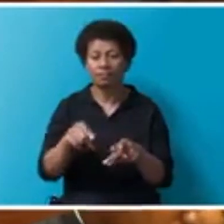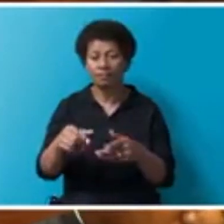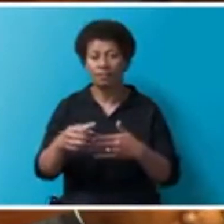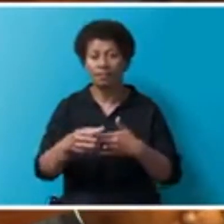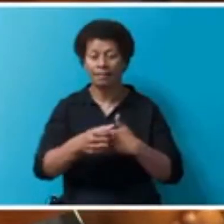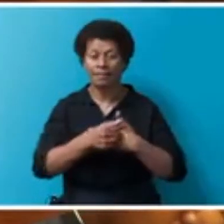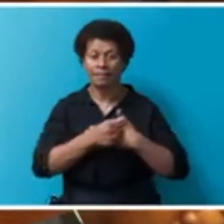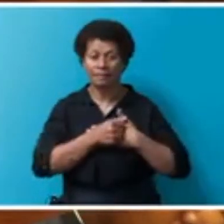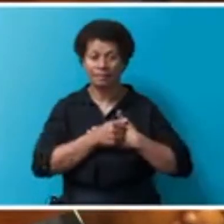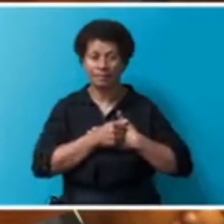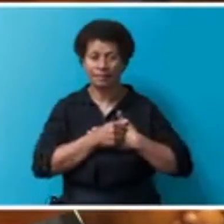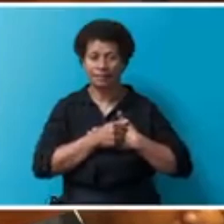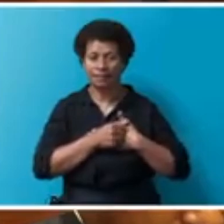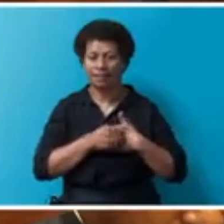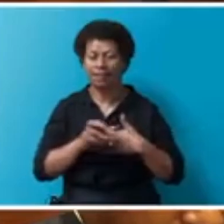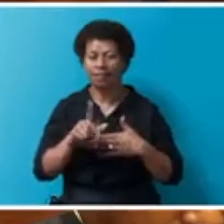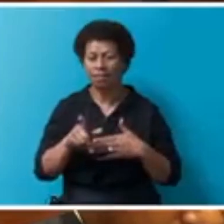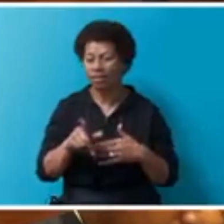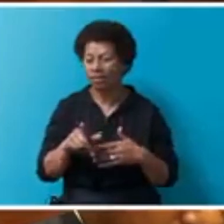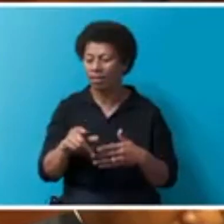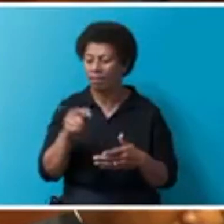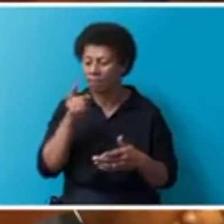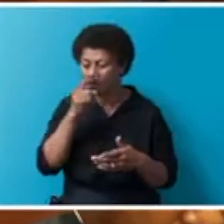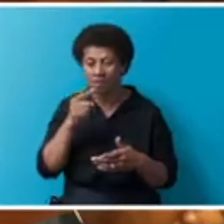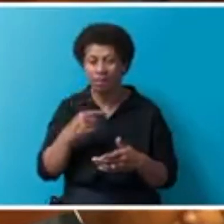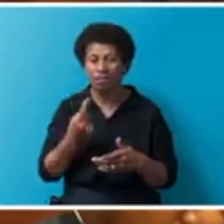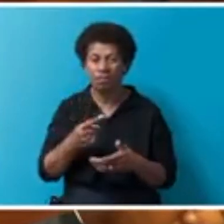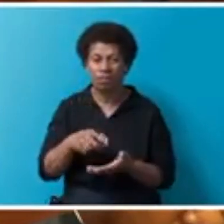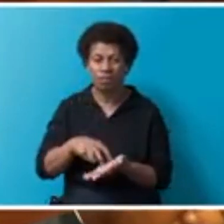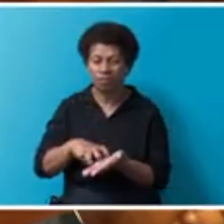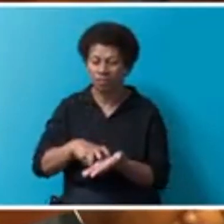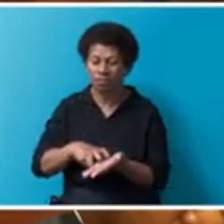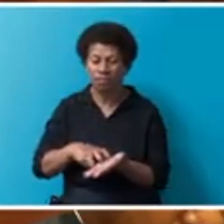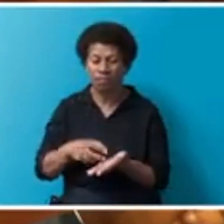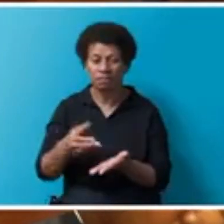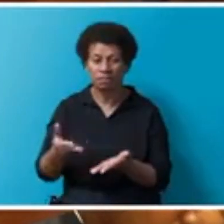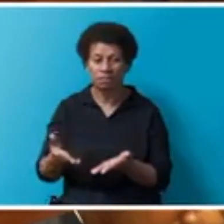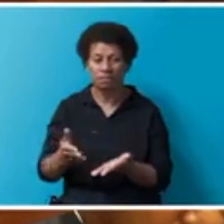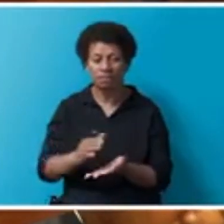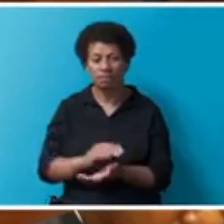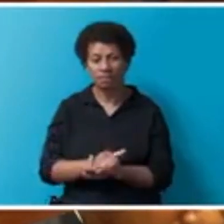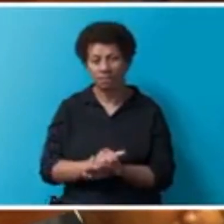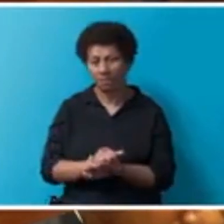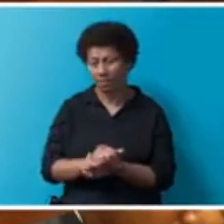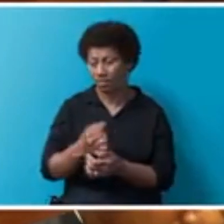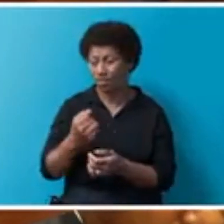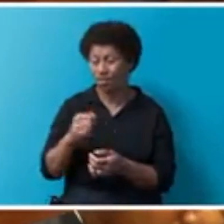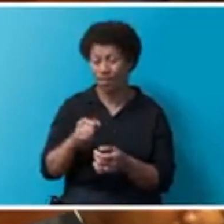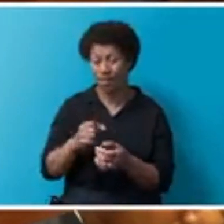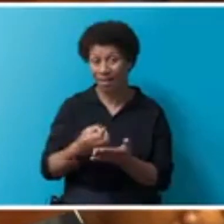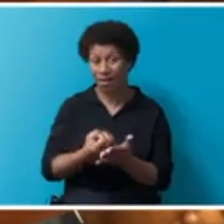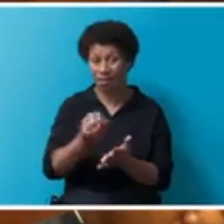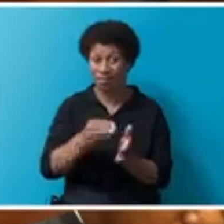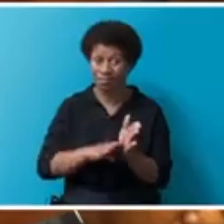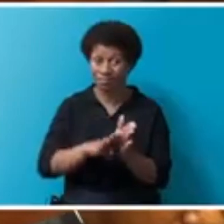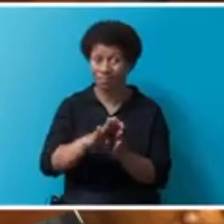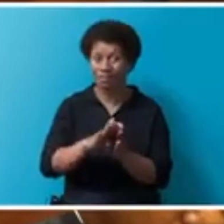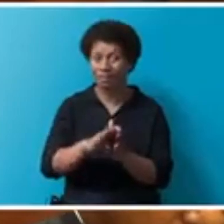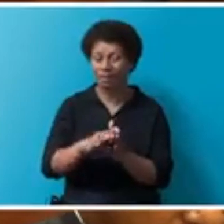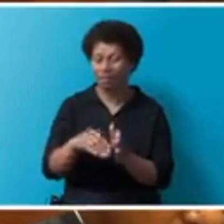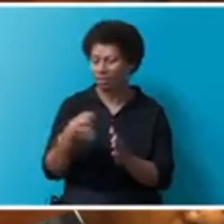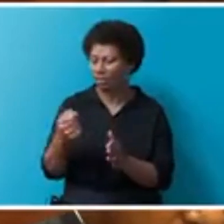for our most vulnerable, ensuring that as our economy grows, no one is left behind. The